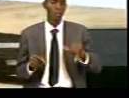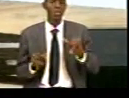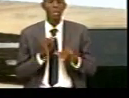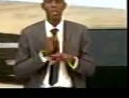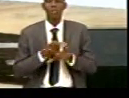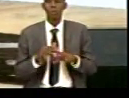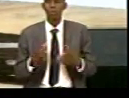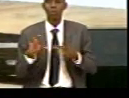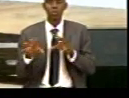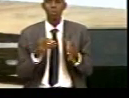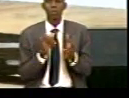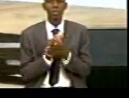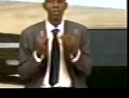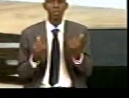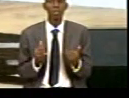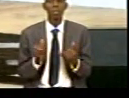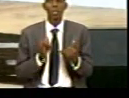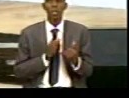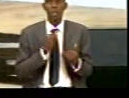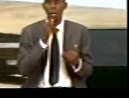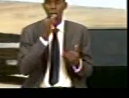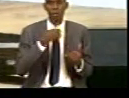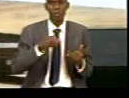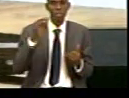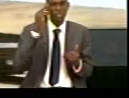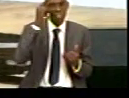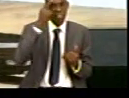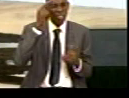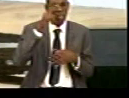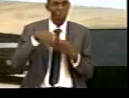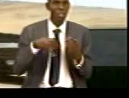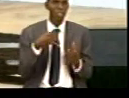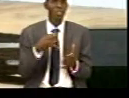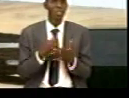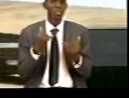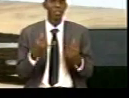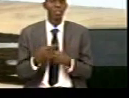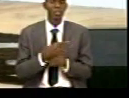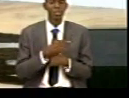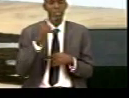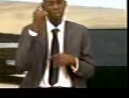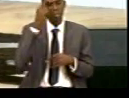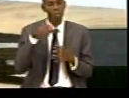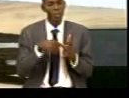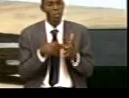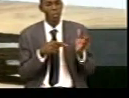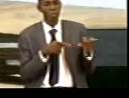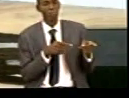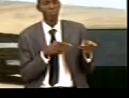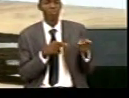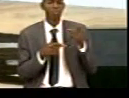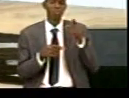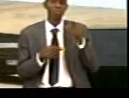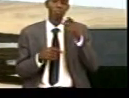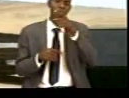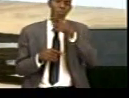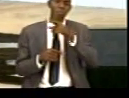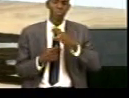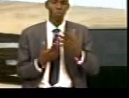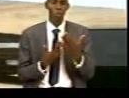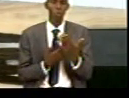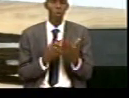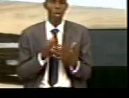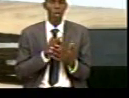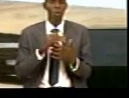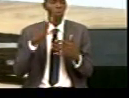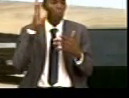that now. I'm still thinking about this and about this and about that. I will come, I will come. I